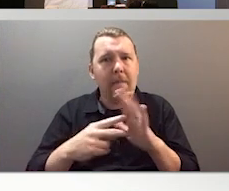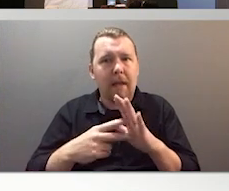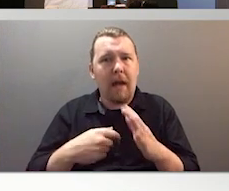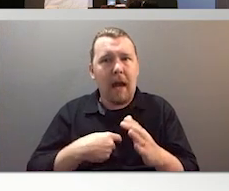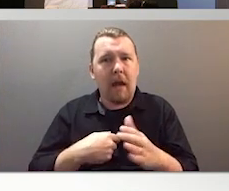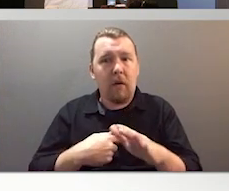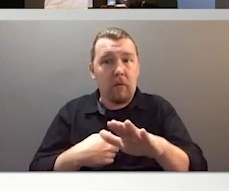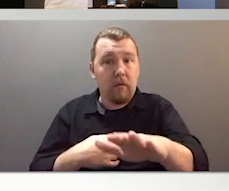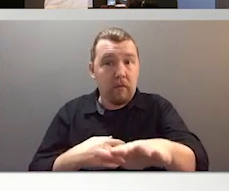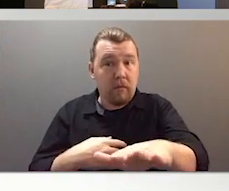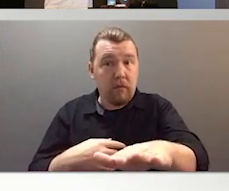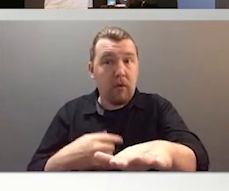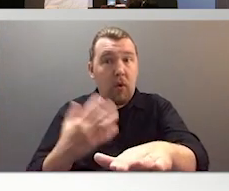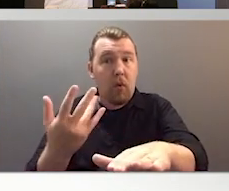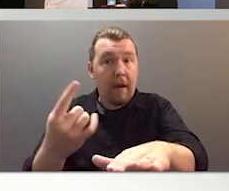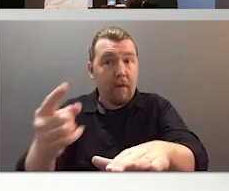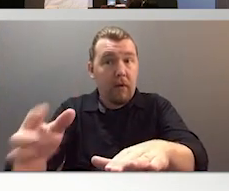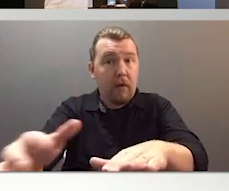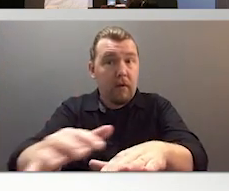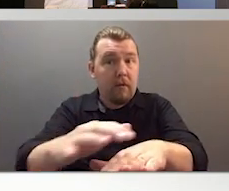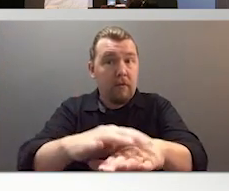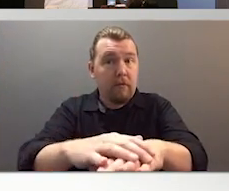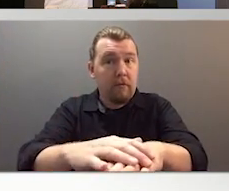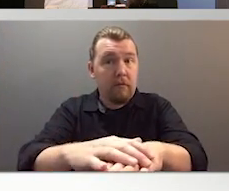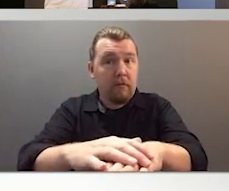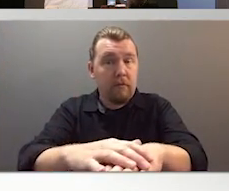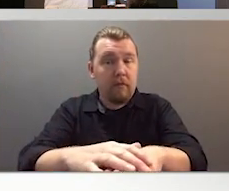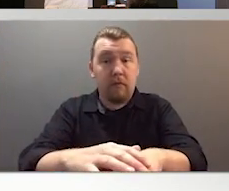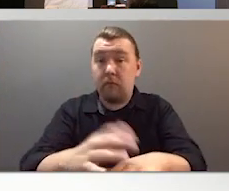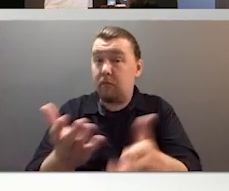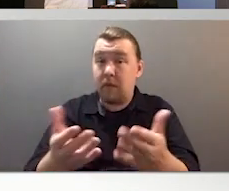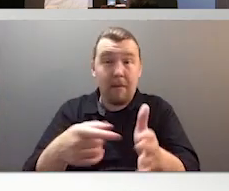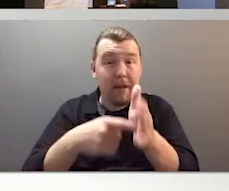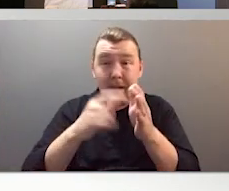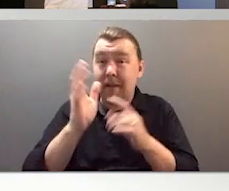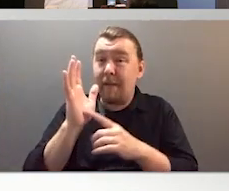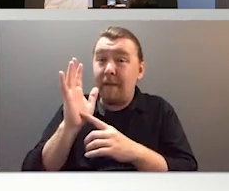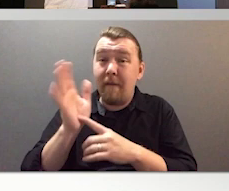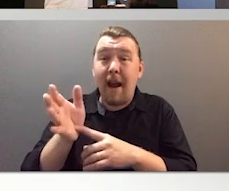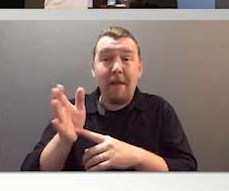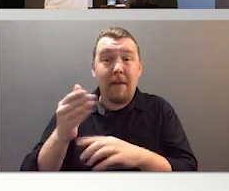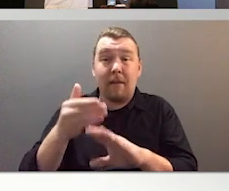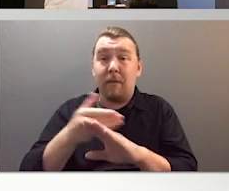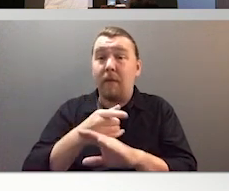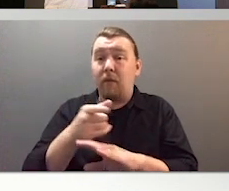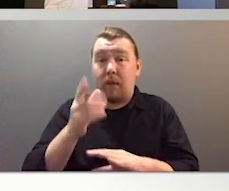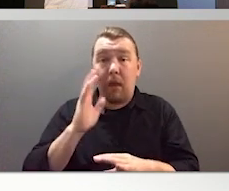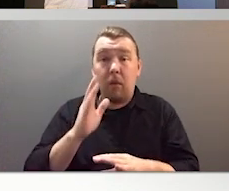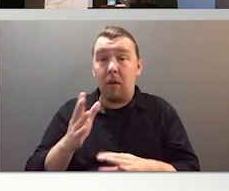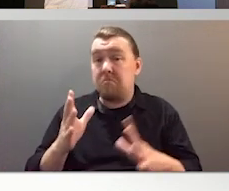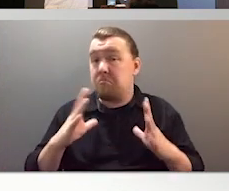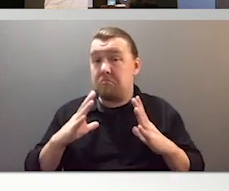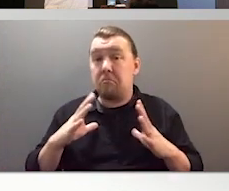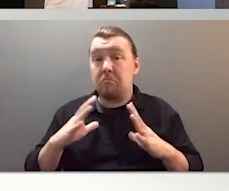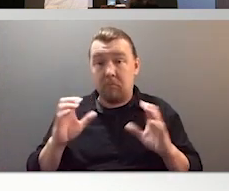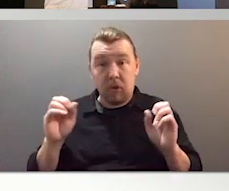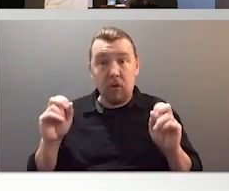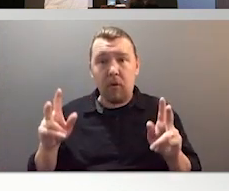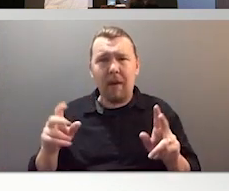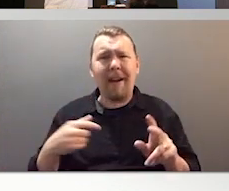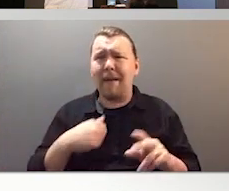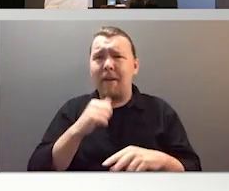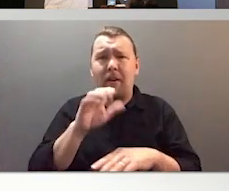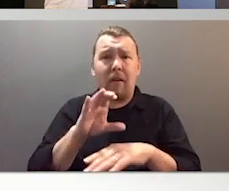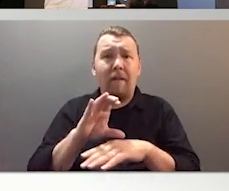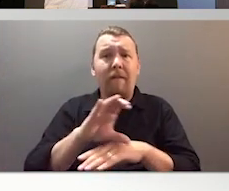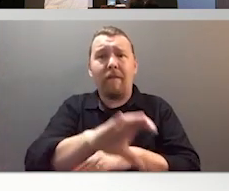But taking that time, like I'm not going to force anybody through anything. I'm going to take my time, and that's why somebody was asking about timelines. It's going to